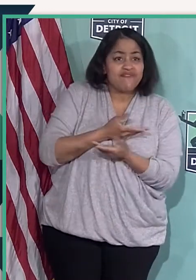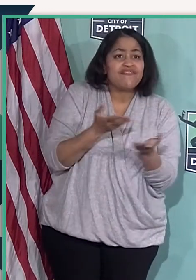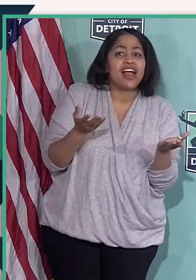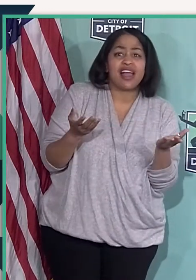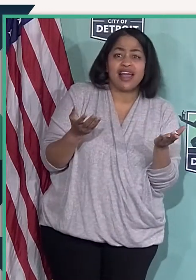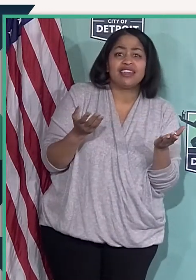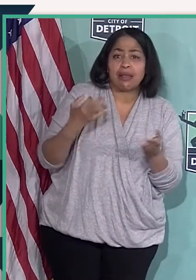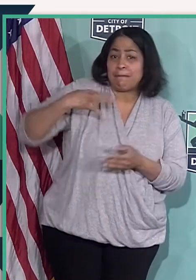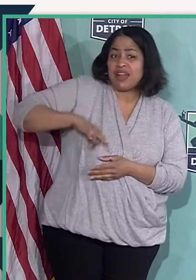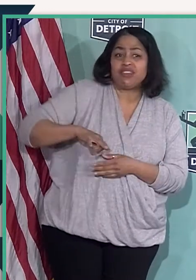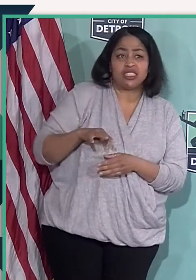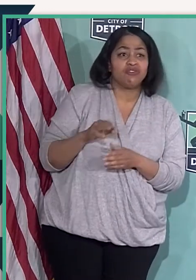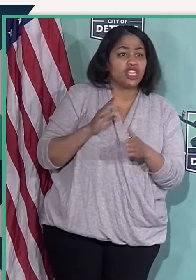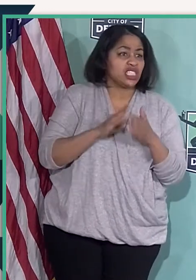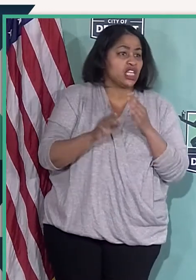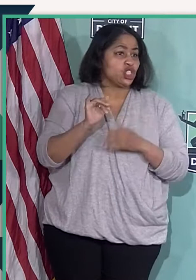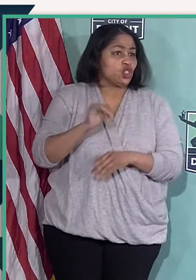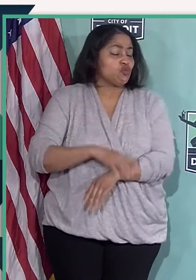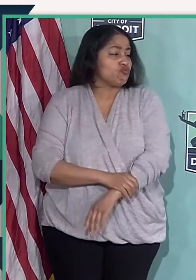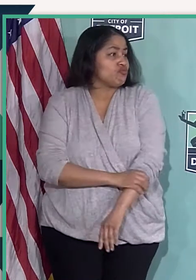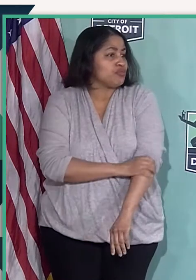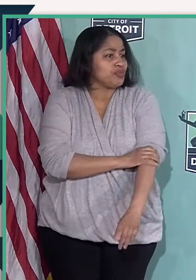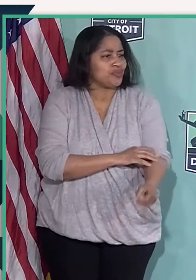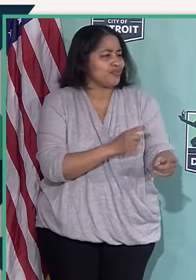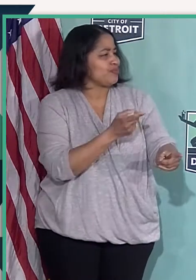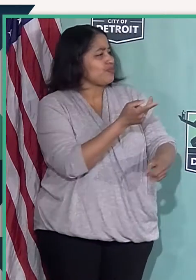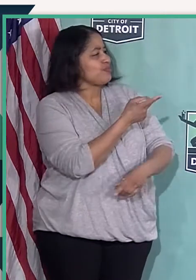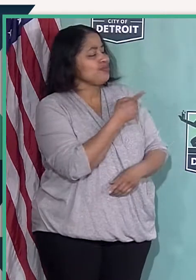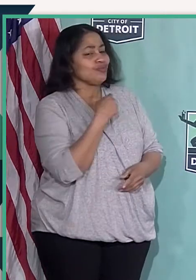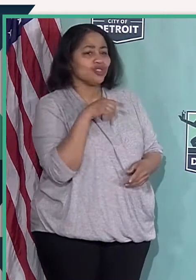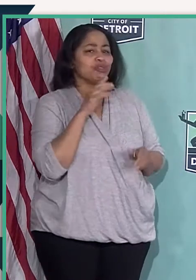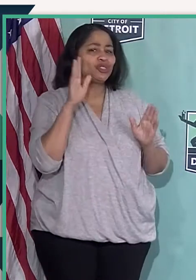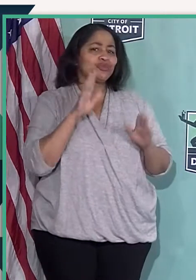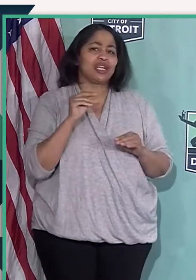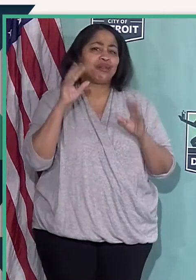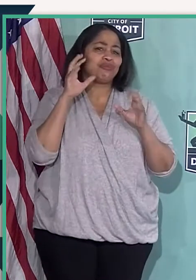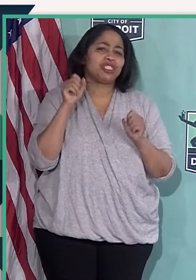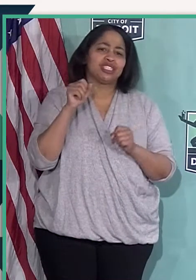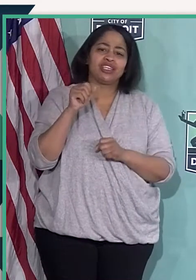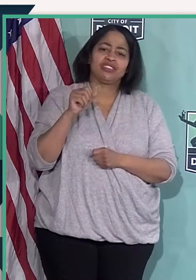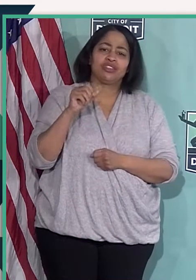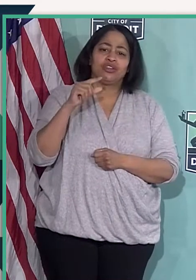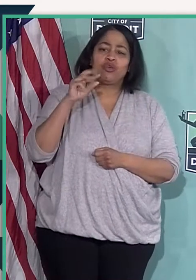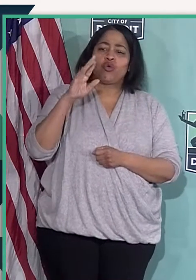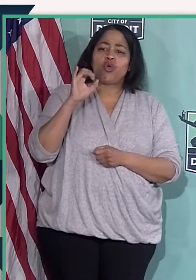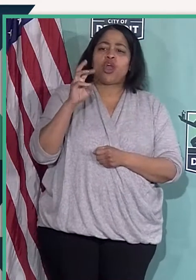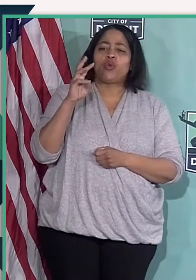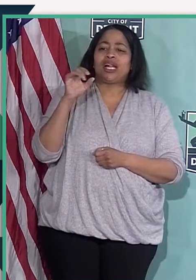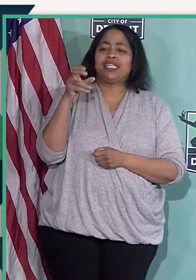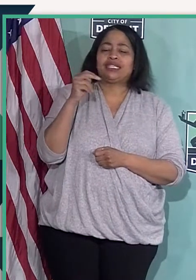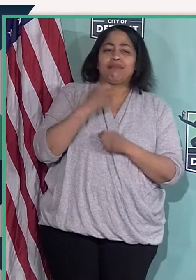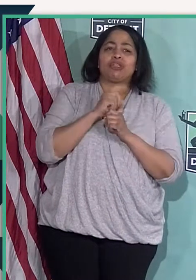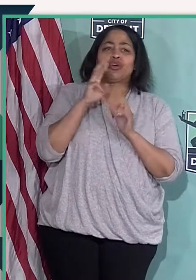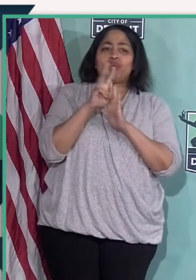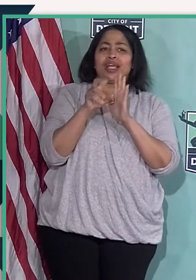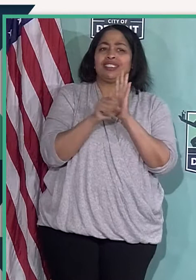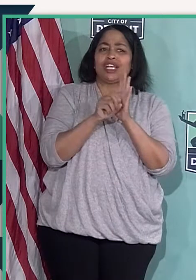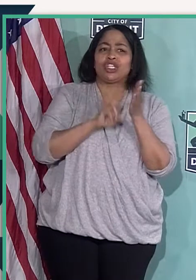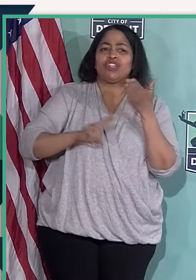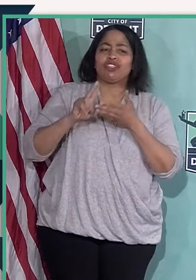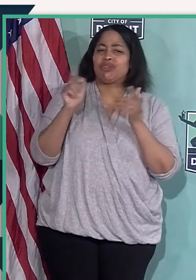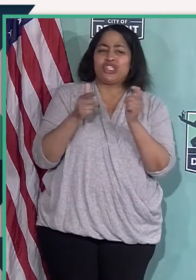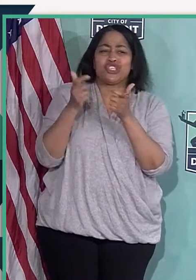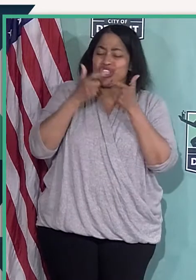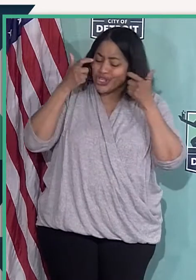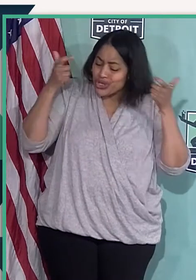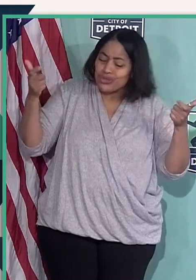some benefit to the city. So You've been great, and President Roy Wilson has made sure that Wayne State University has been a huge asset to